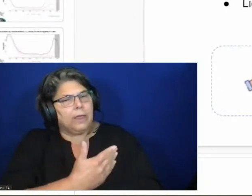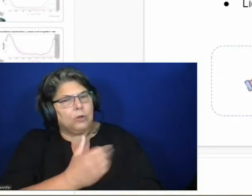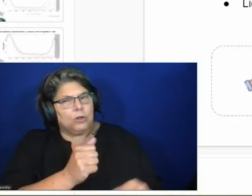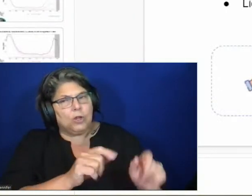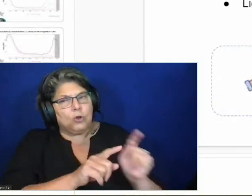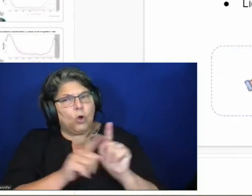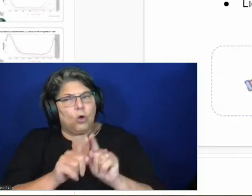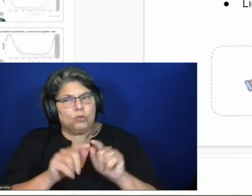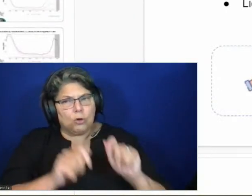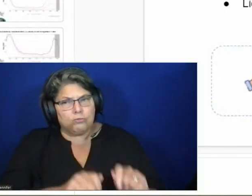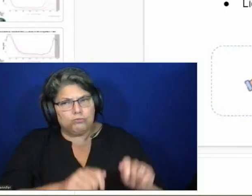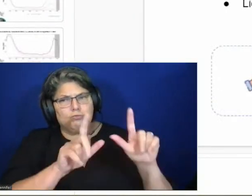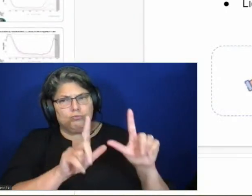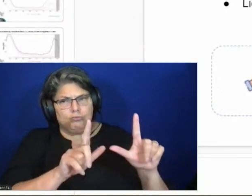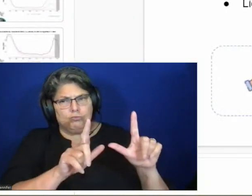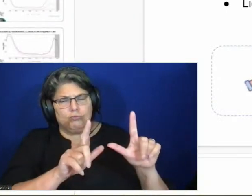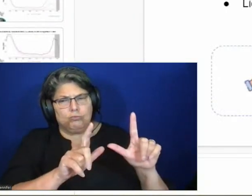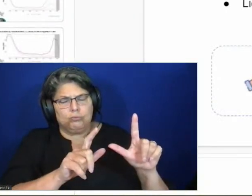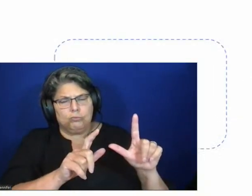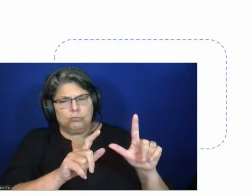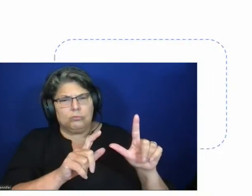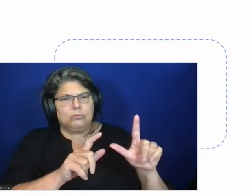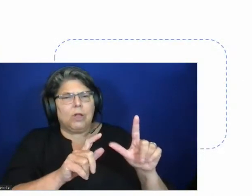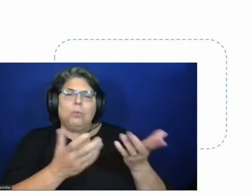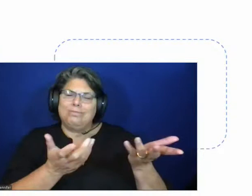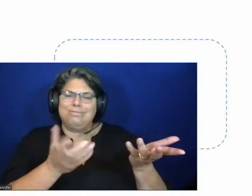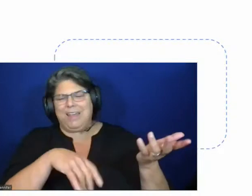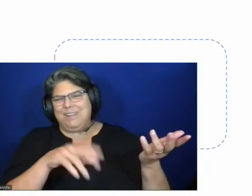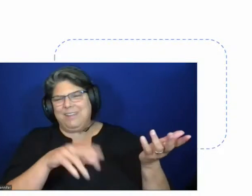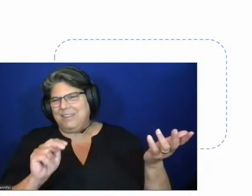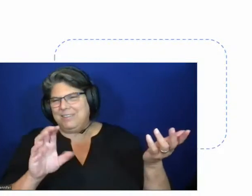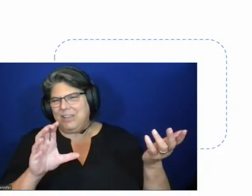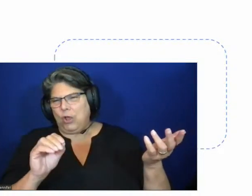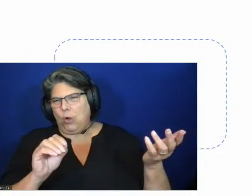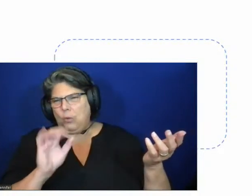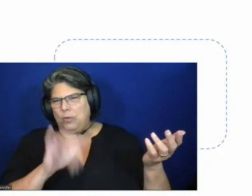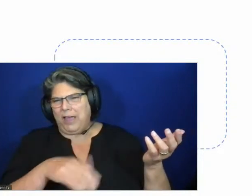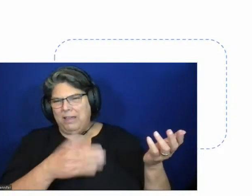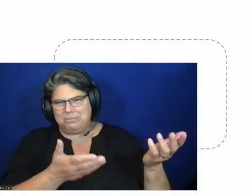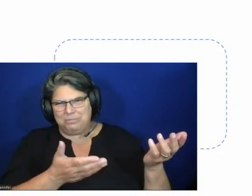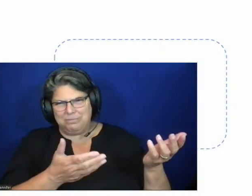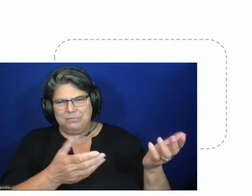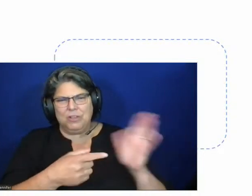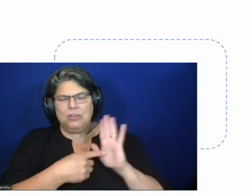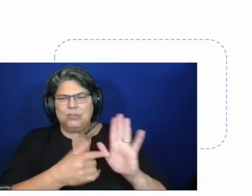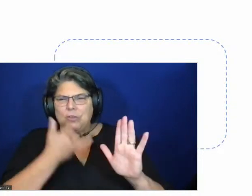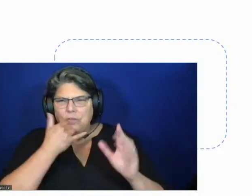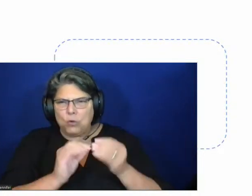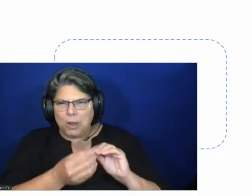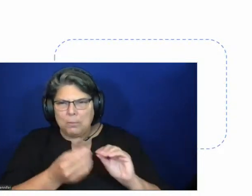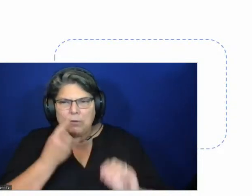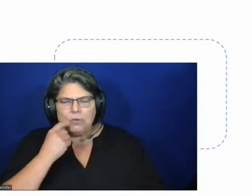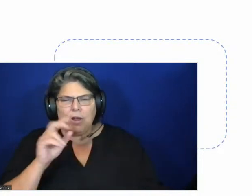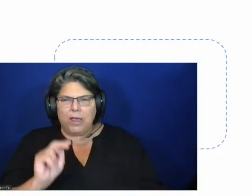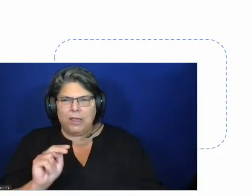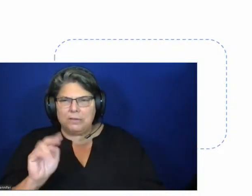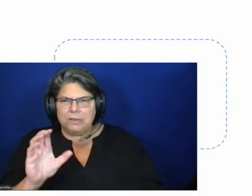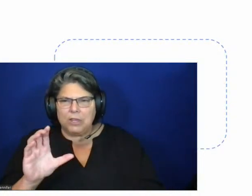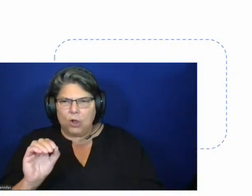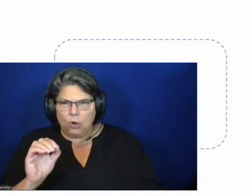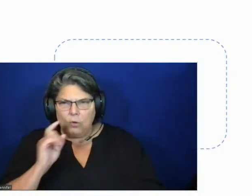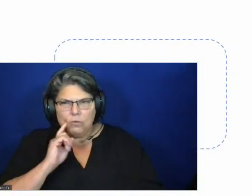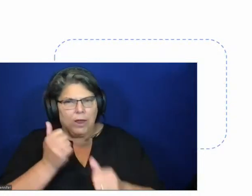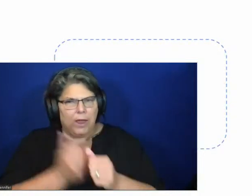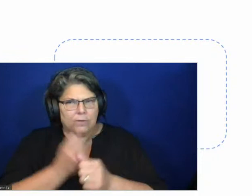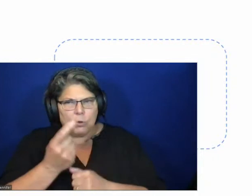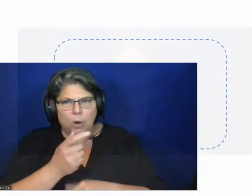the slide for the NCO? Here we go. Okay, so this gives the phone number again for NCO for all the people who might be